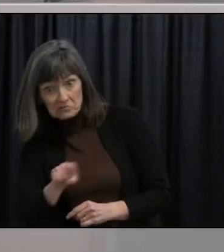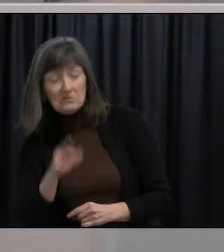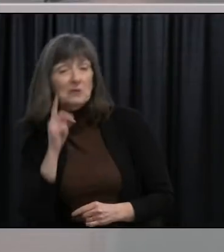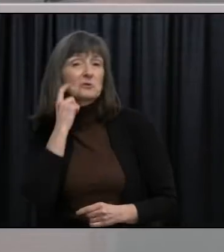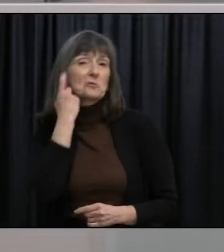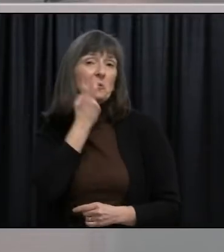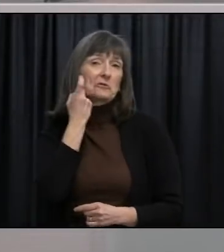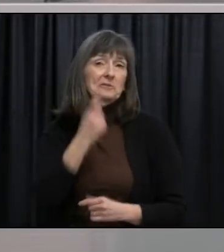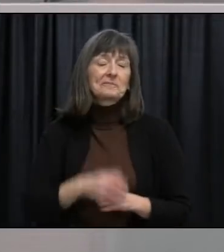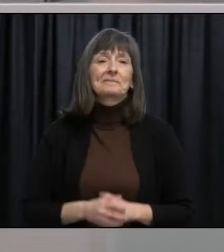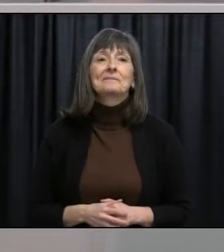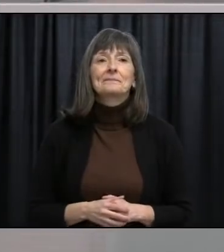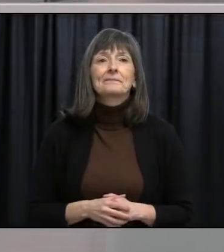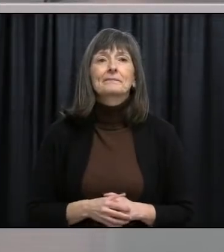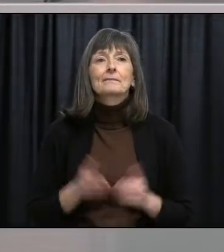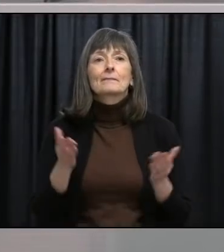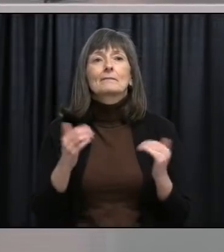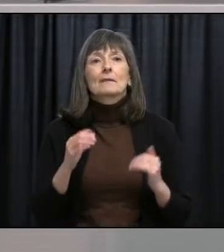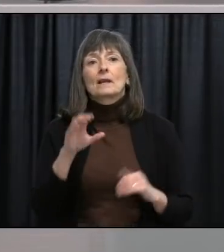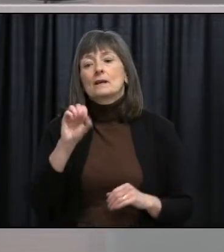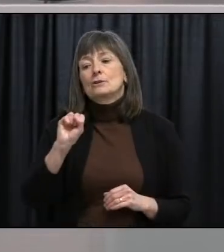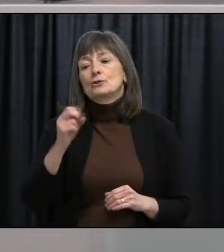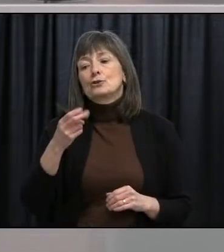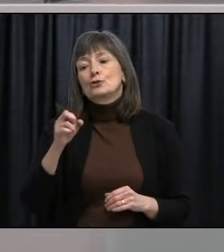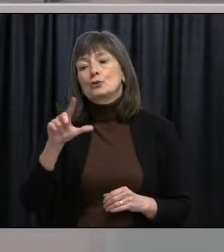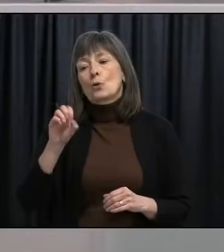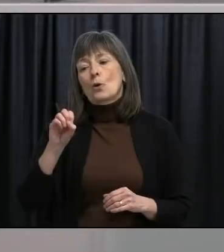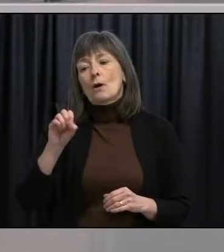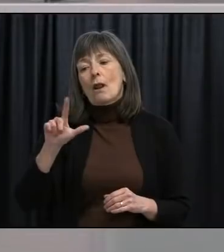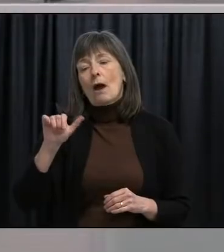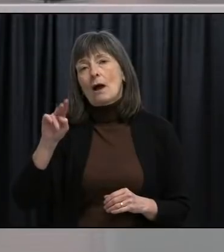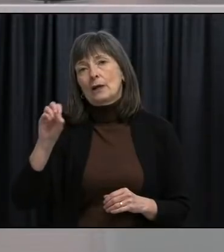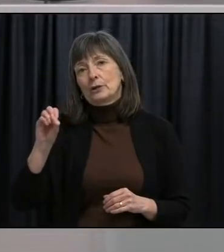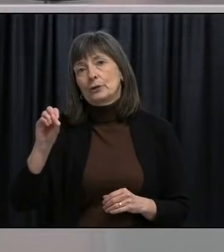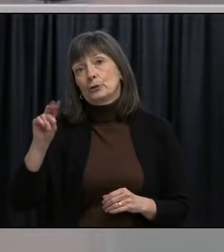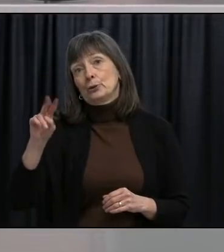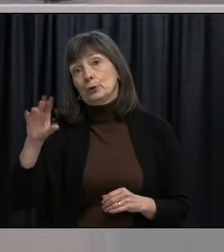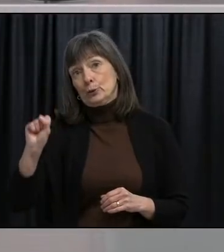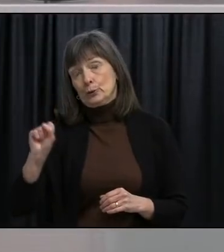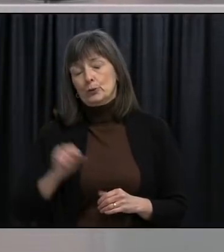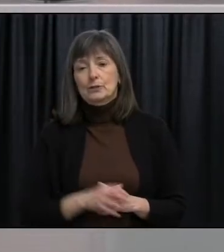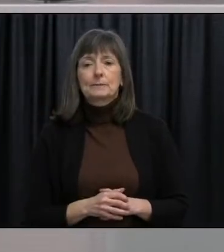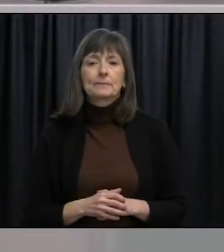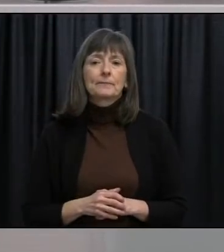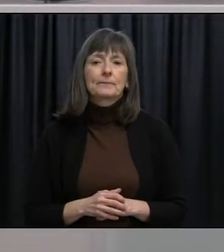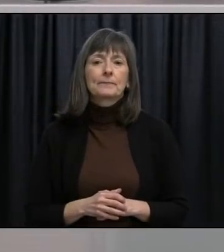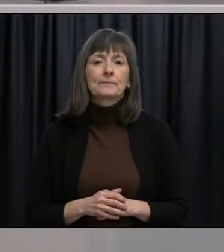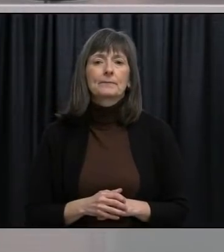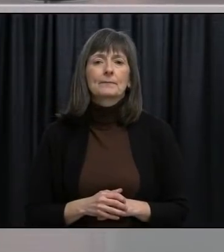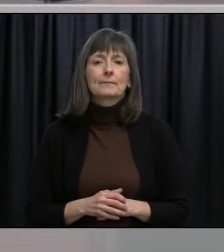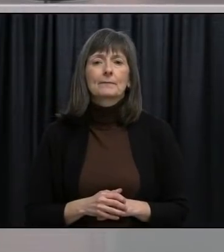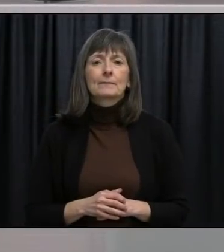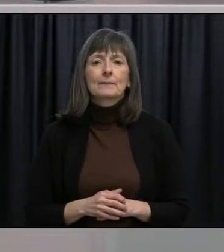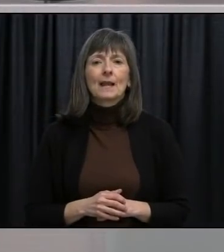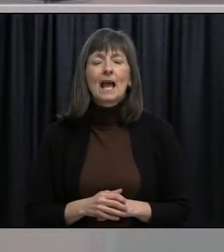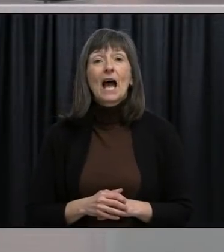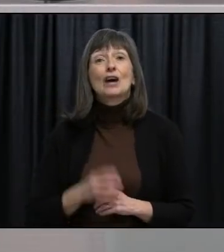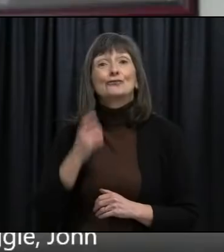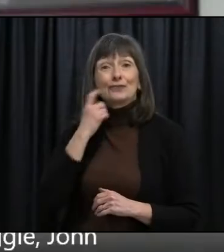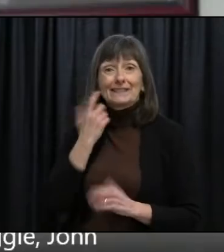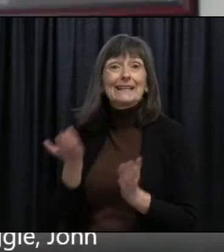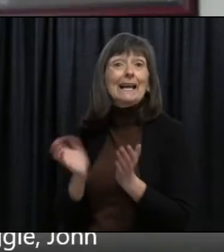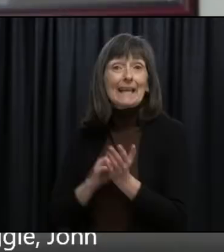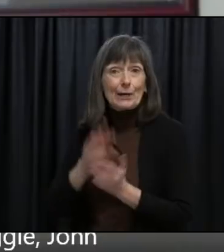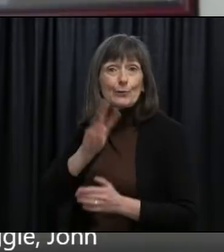are for Roger Bill with the Shoreline News. Please go ahead. Dr. Haggie, not a question, but I went back onto the pre-registration